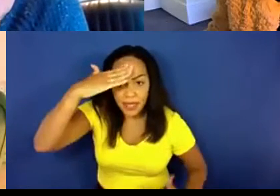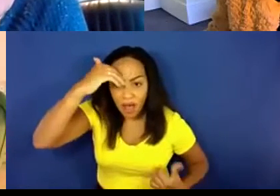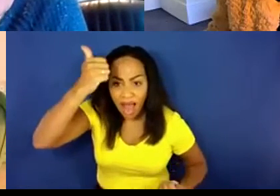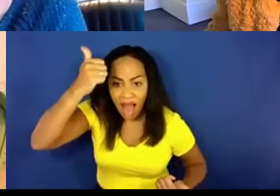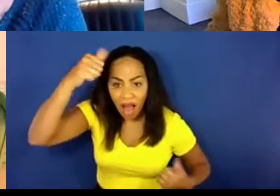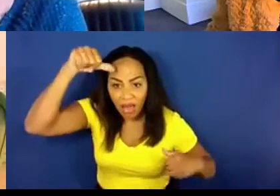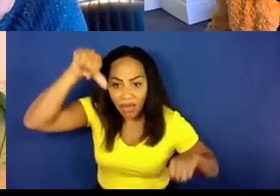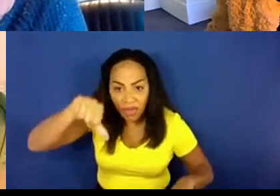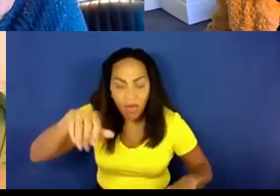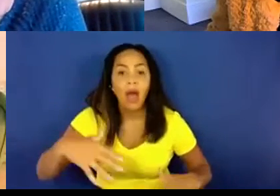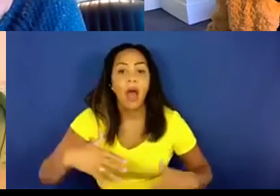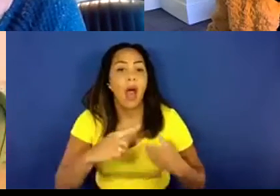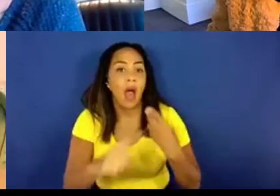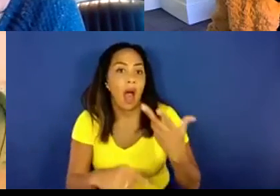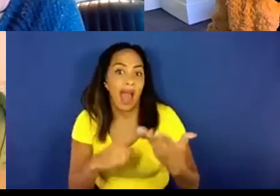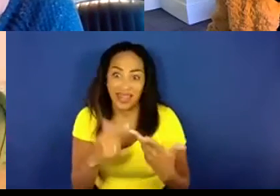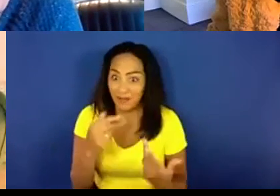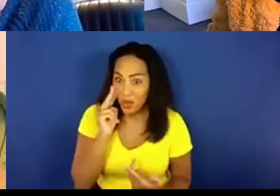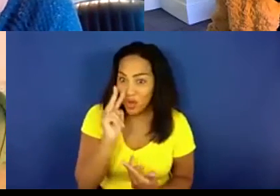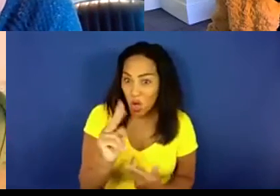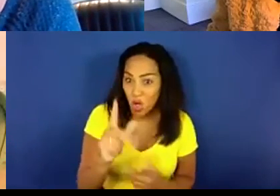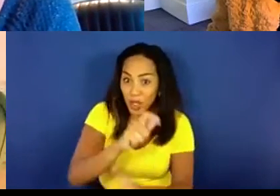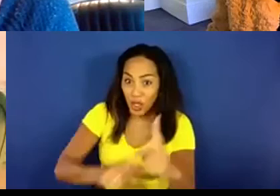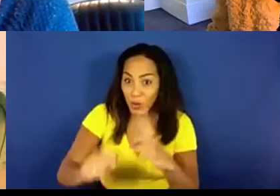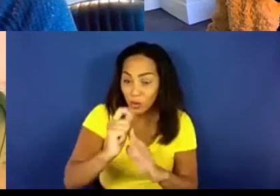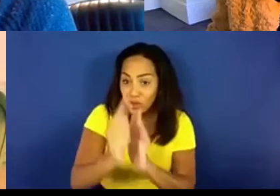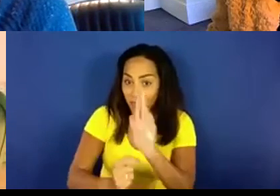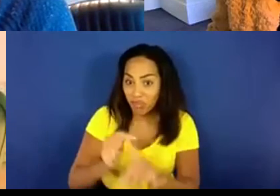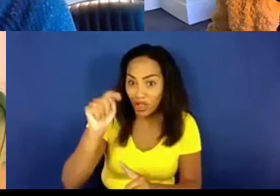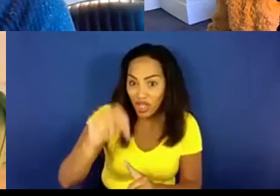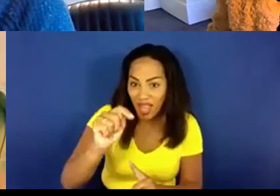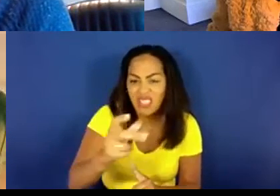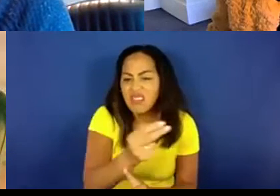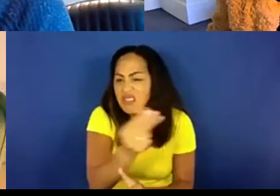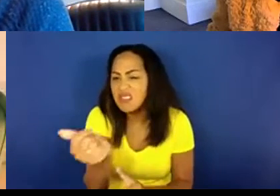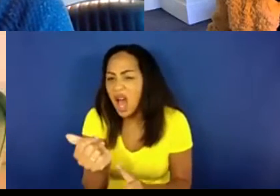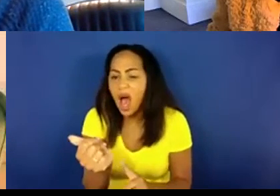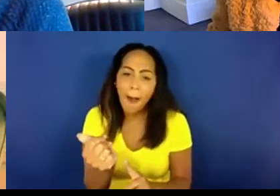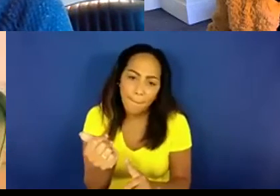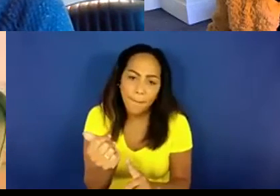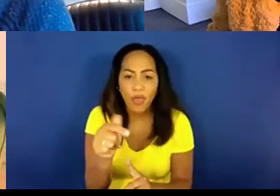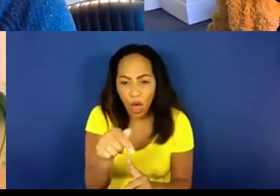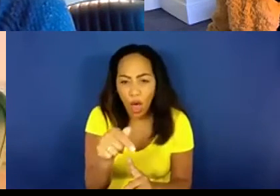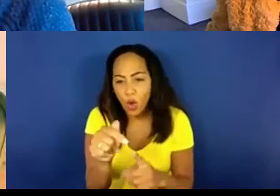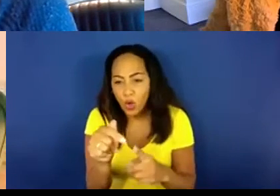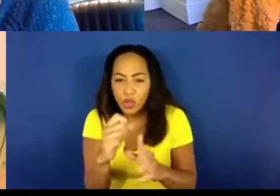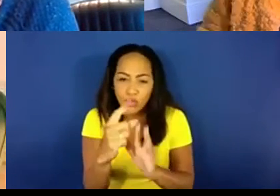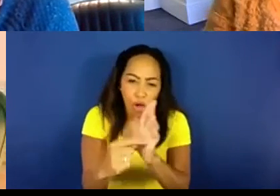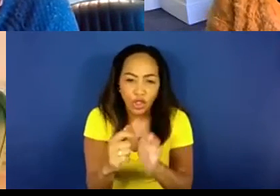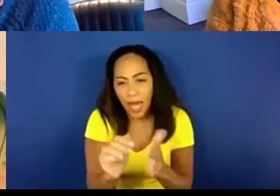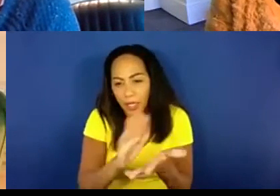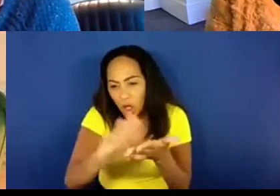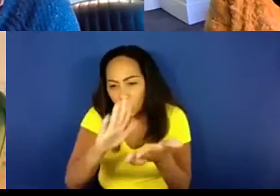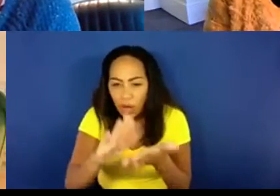if you look at the community projects, some of those also address mental health as well. We've also